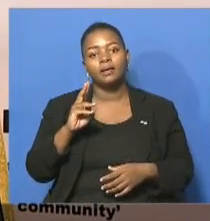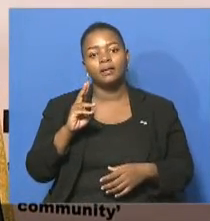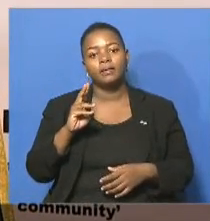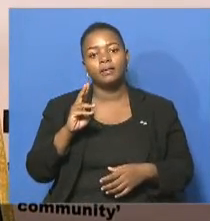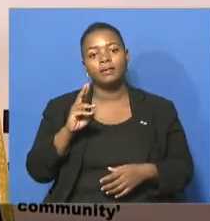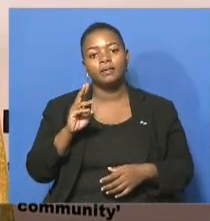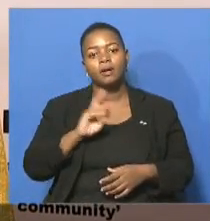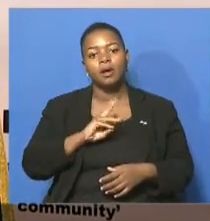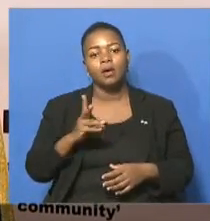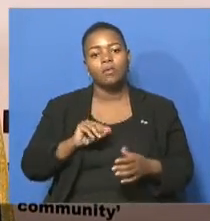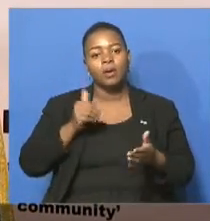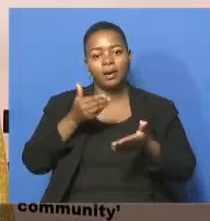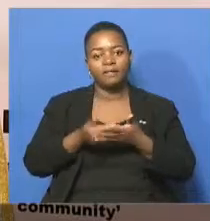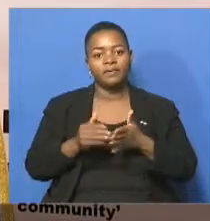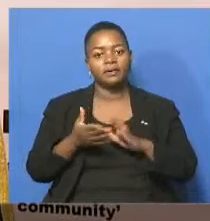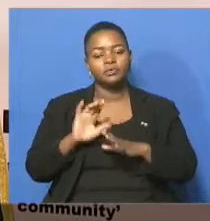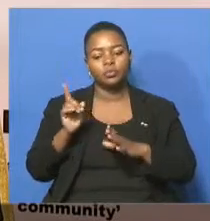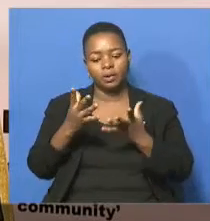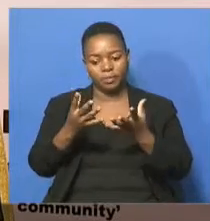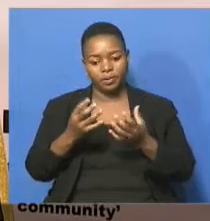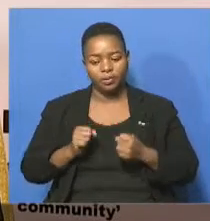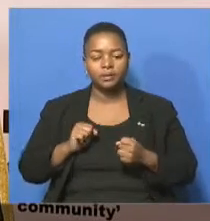we intentionally wanted to get to.